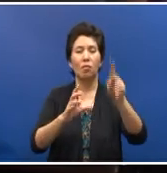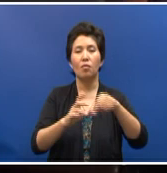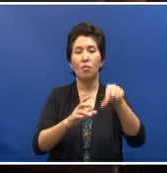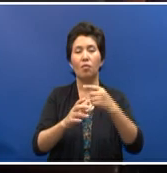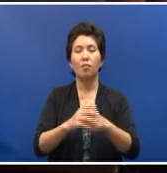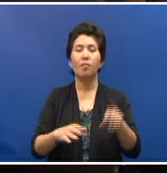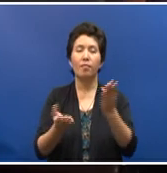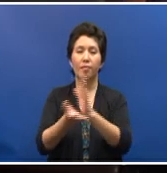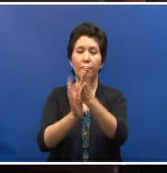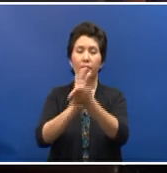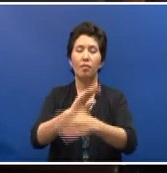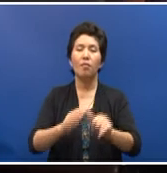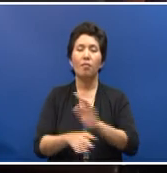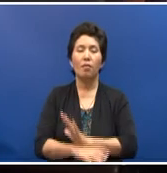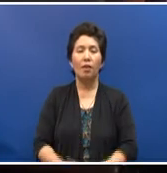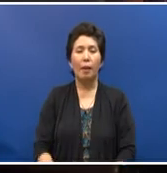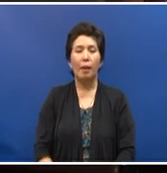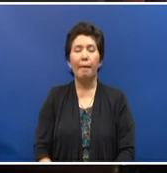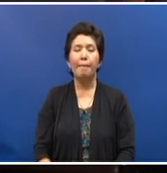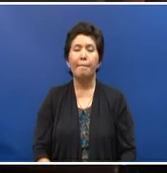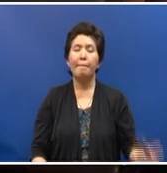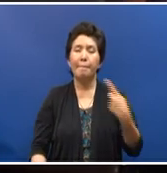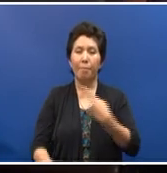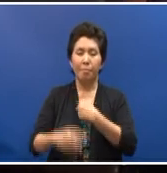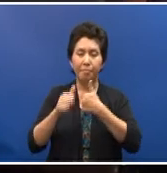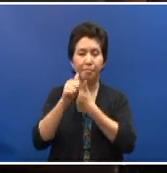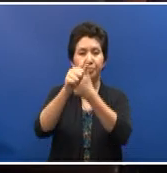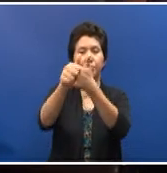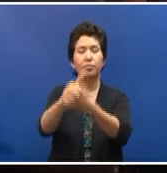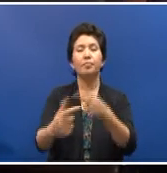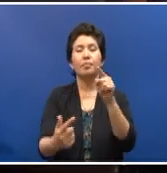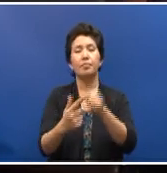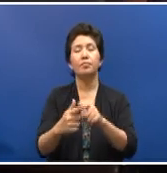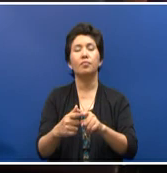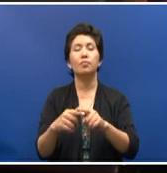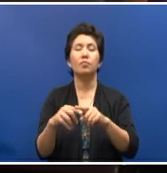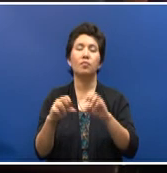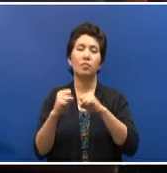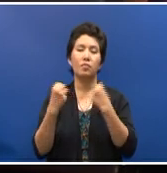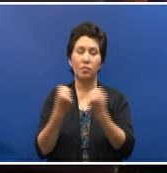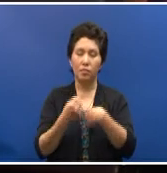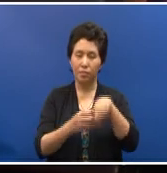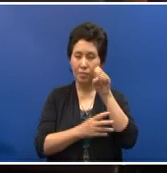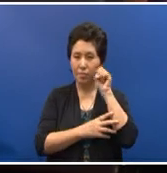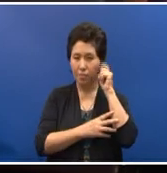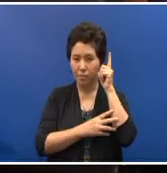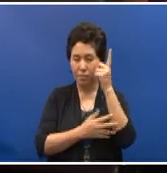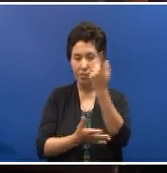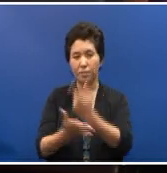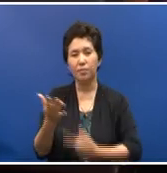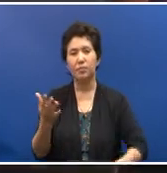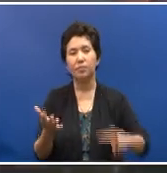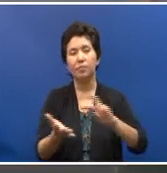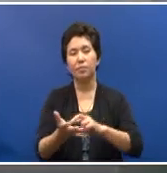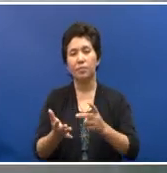Okay, whereby when we talk about social inequality, we have to understand that what it means